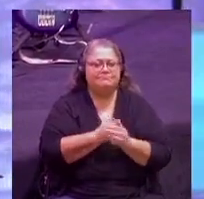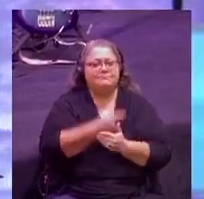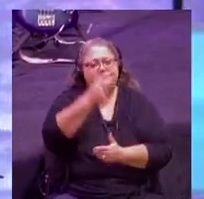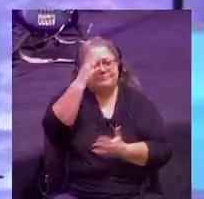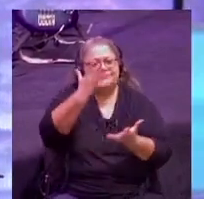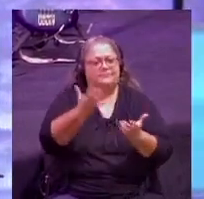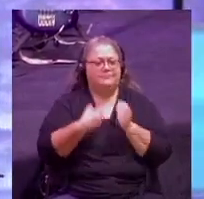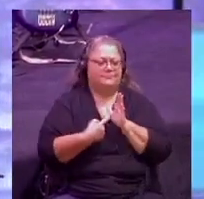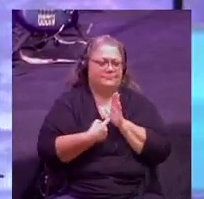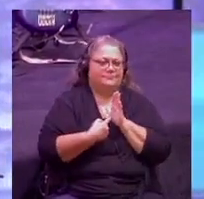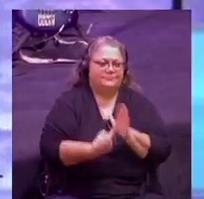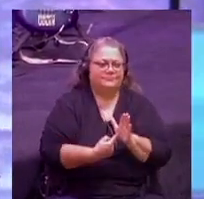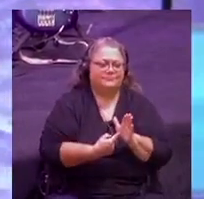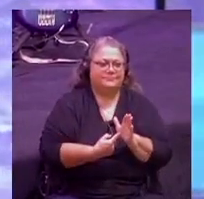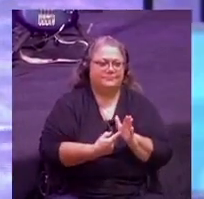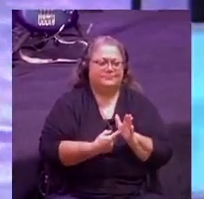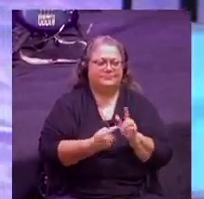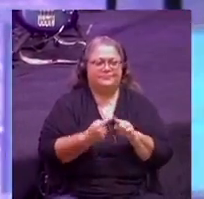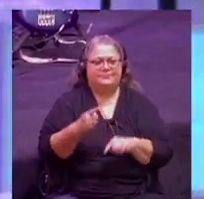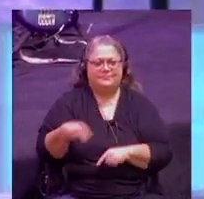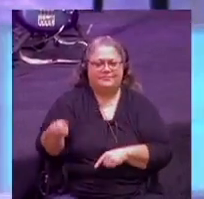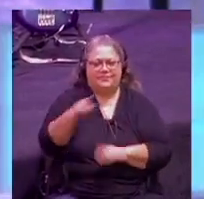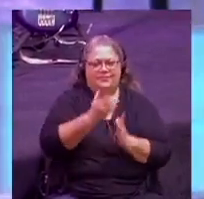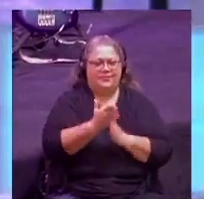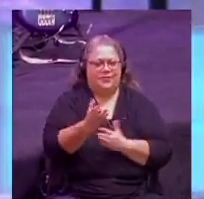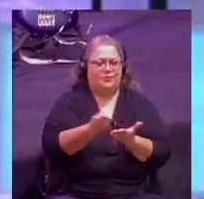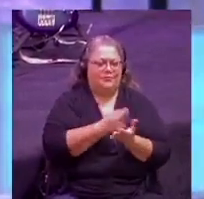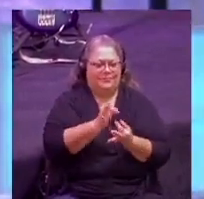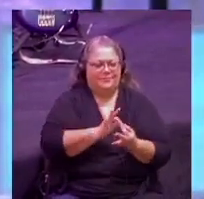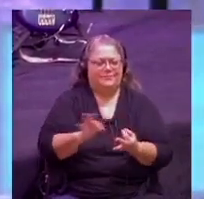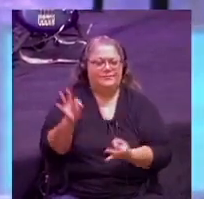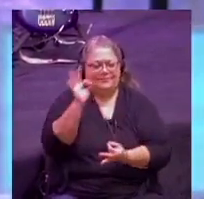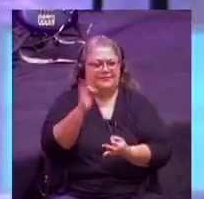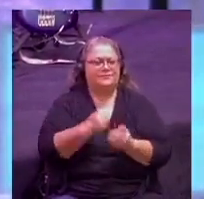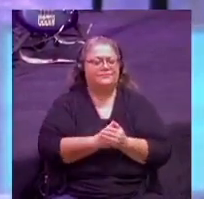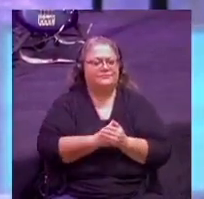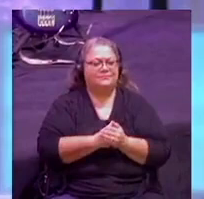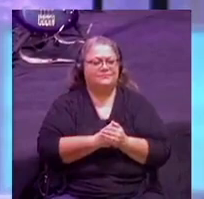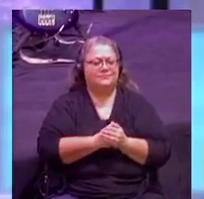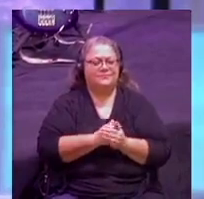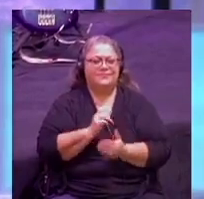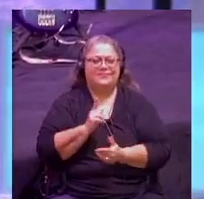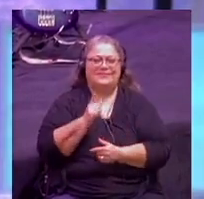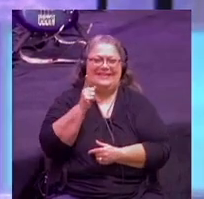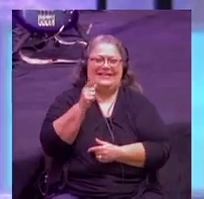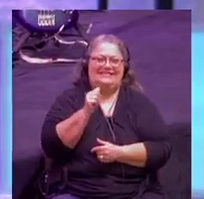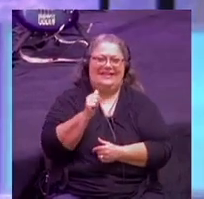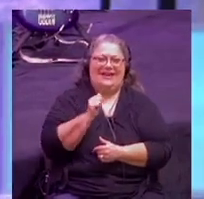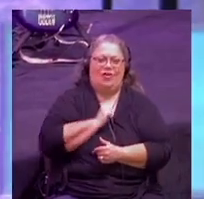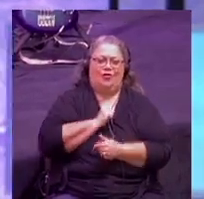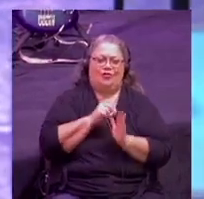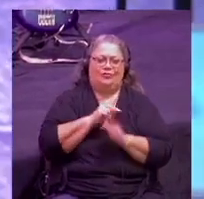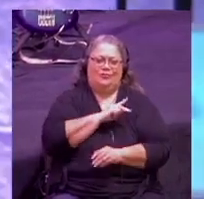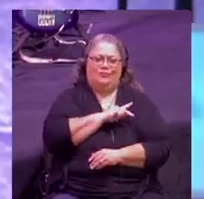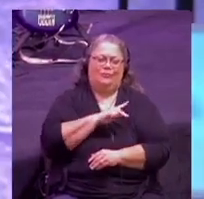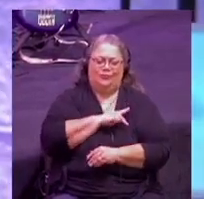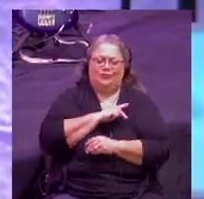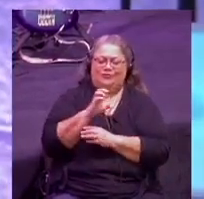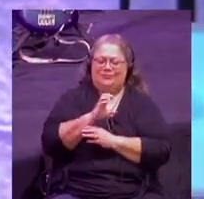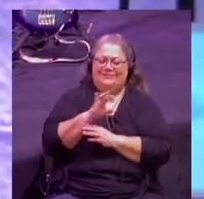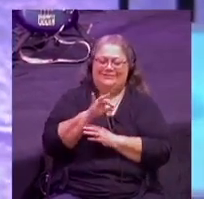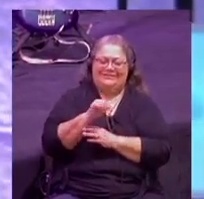to reveal those things to you through His Holy Spirit. He's like our own little personal CIA, our